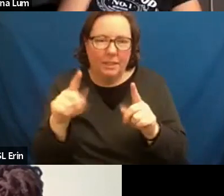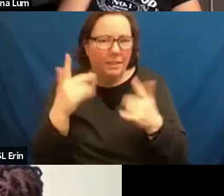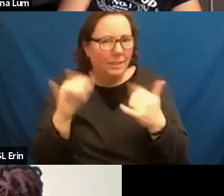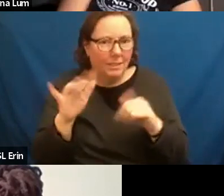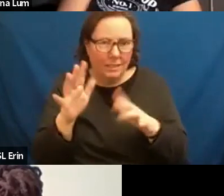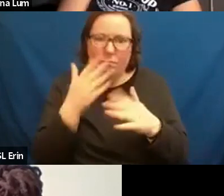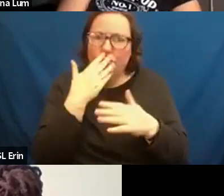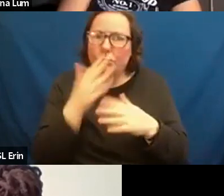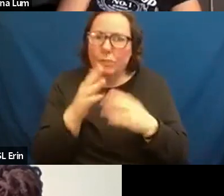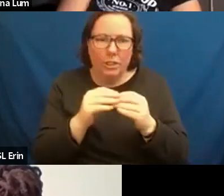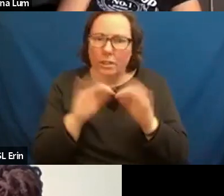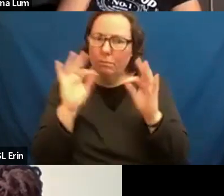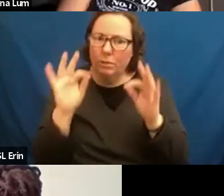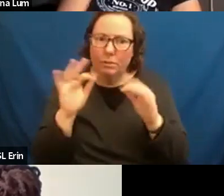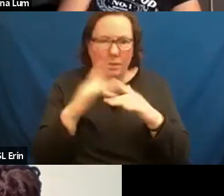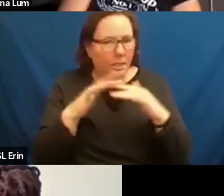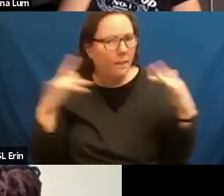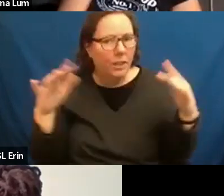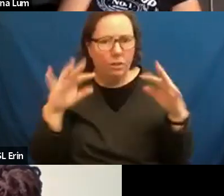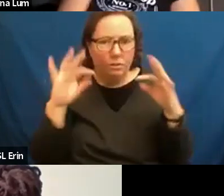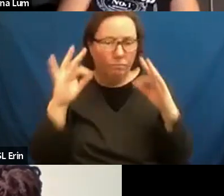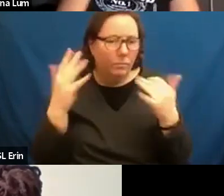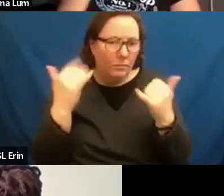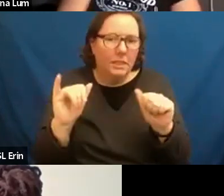remain, quite diverse today.